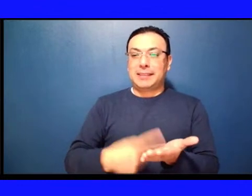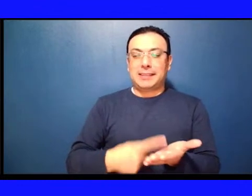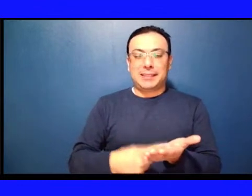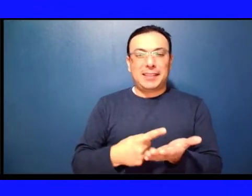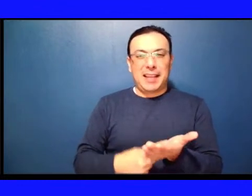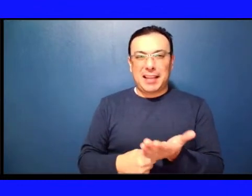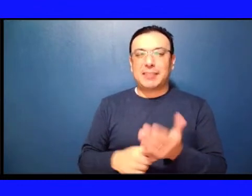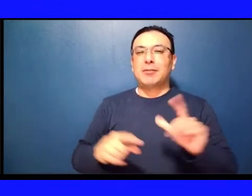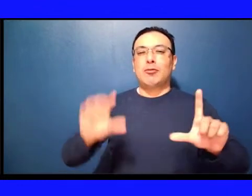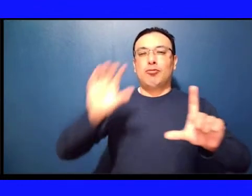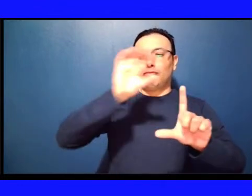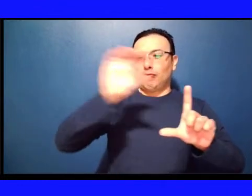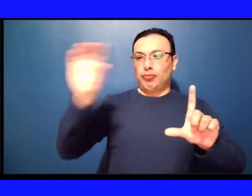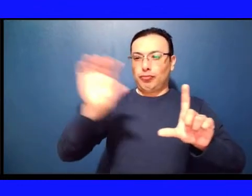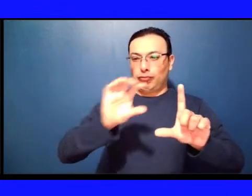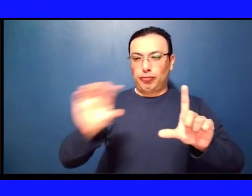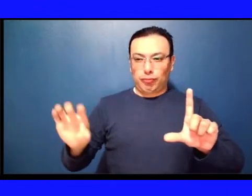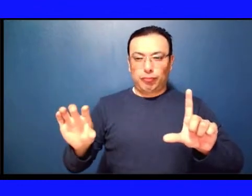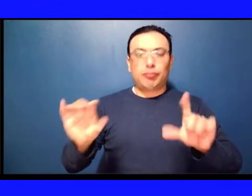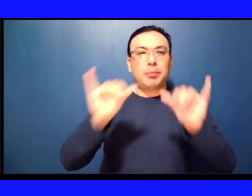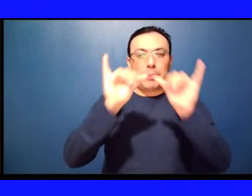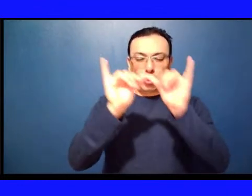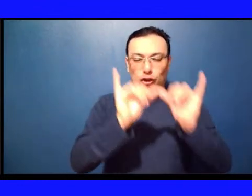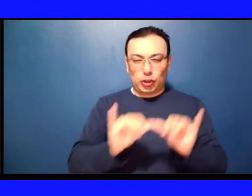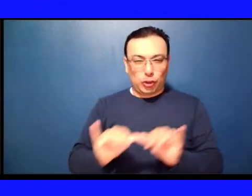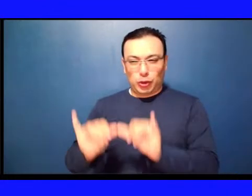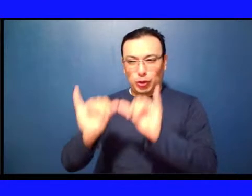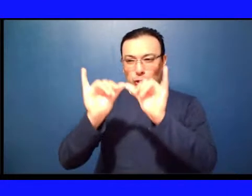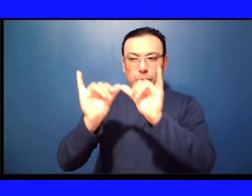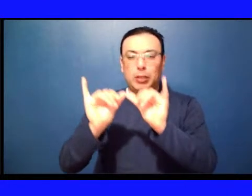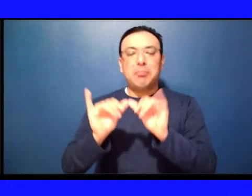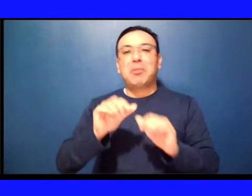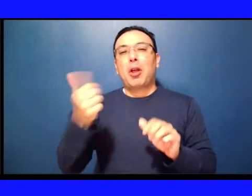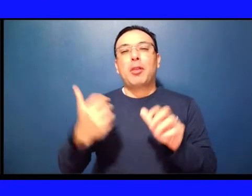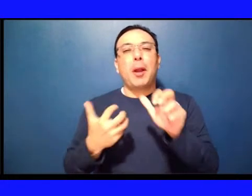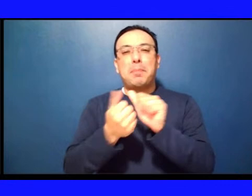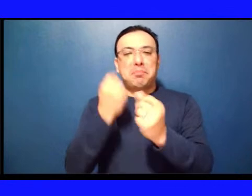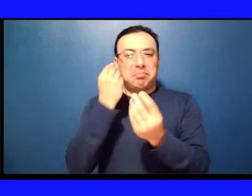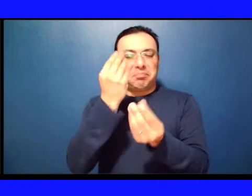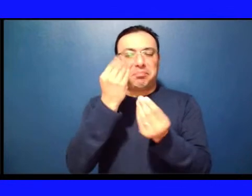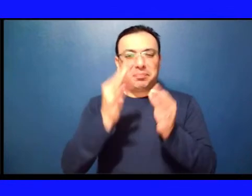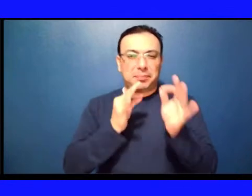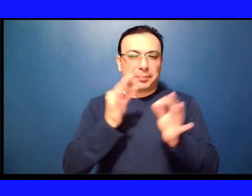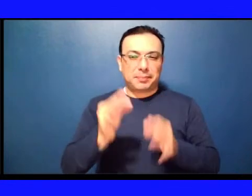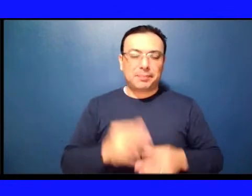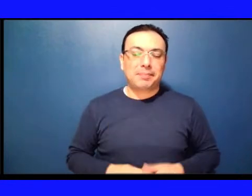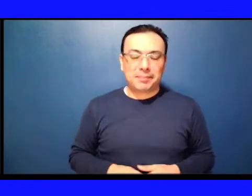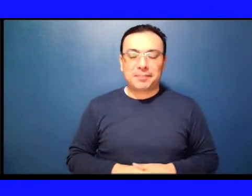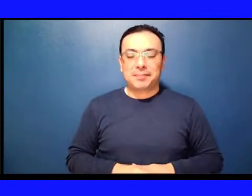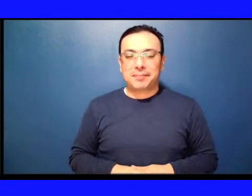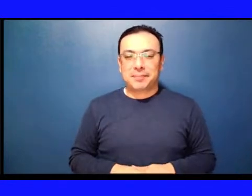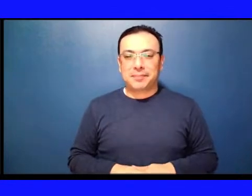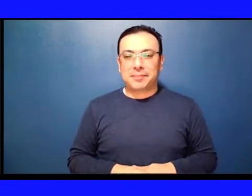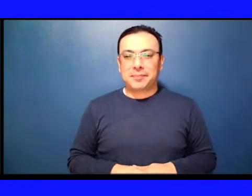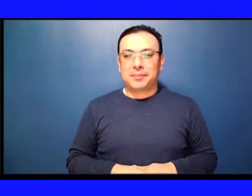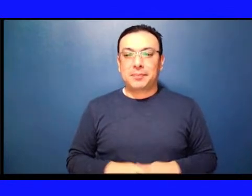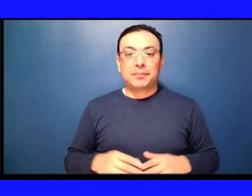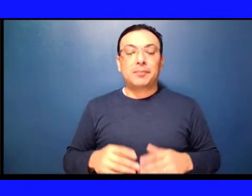our system is after several years of our updated strategic pyramid and strategic